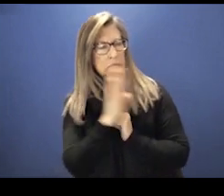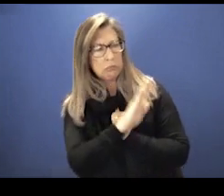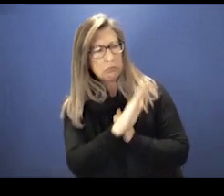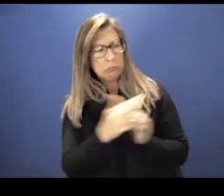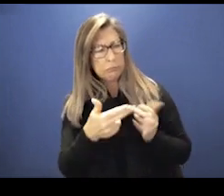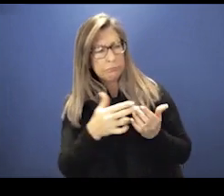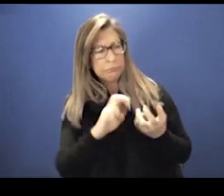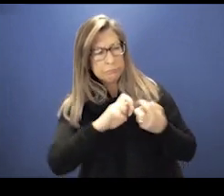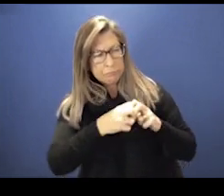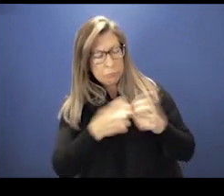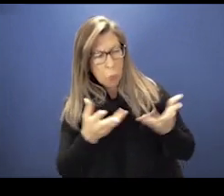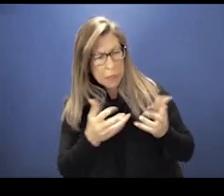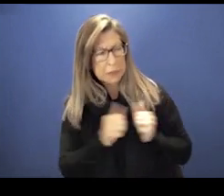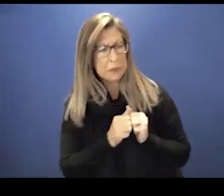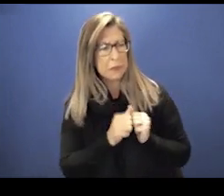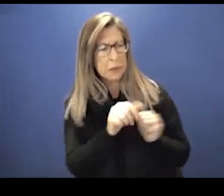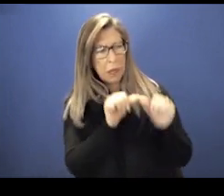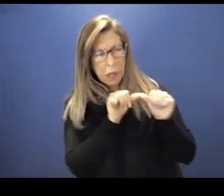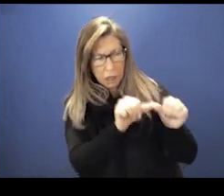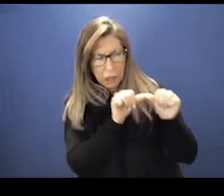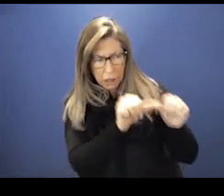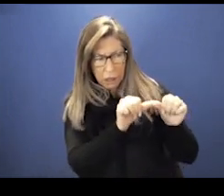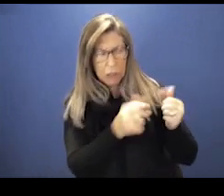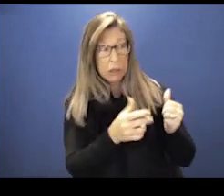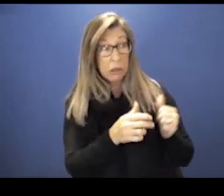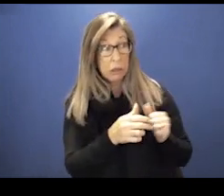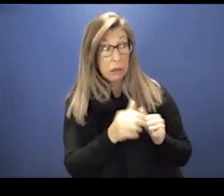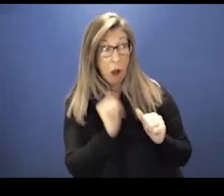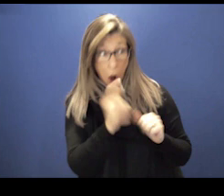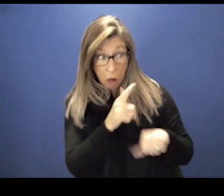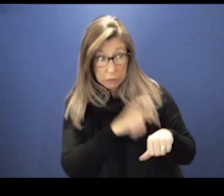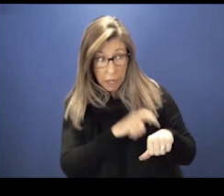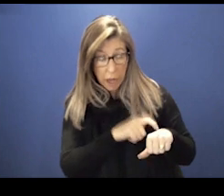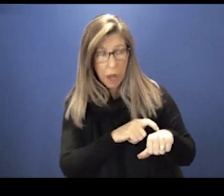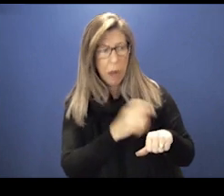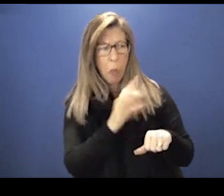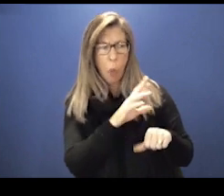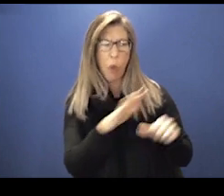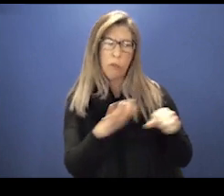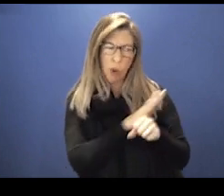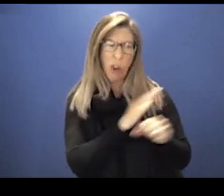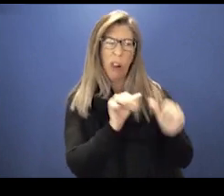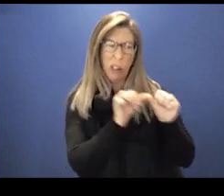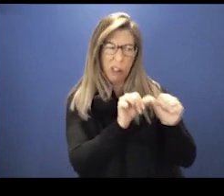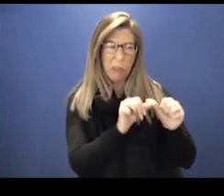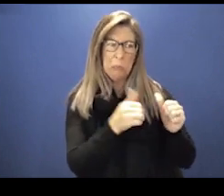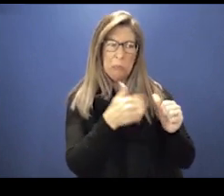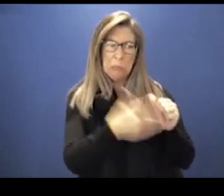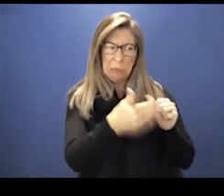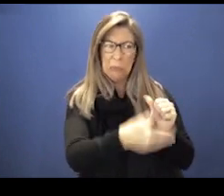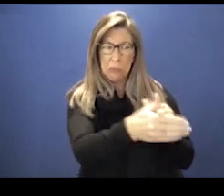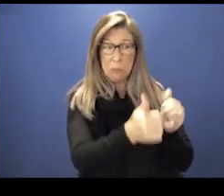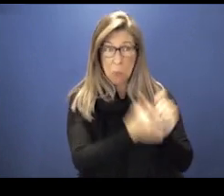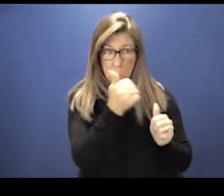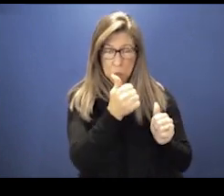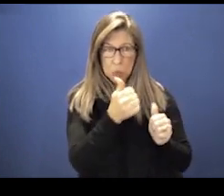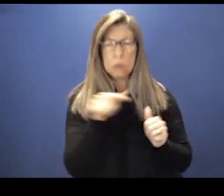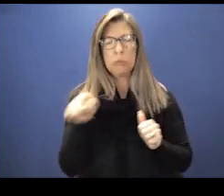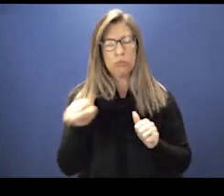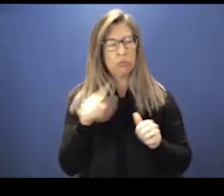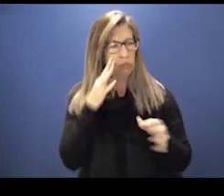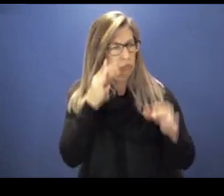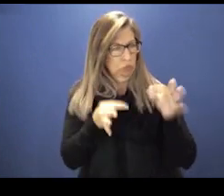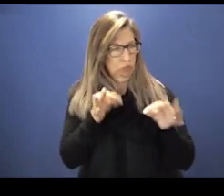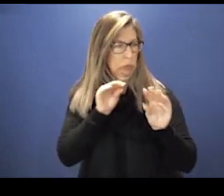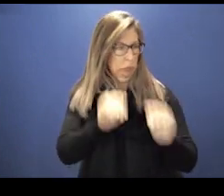of the limitations your patient experiences, whether they are present all or substantially all of the time.